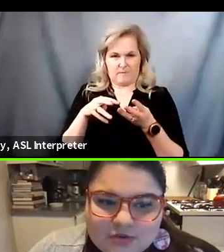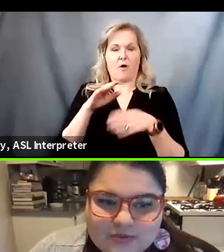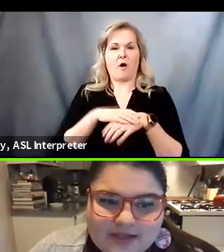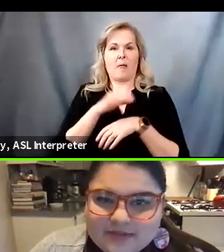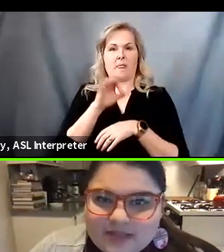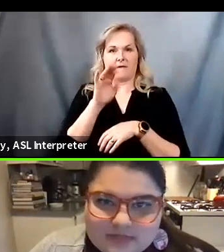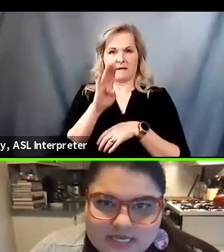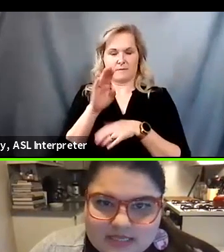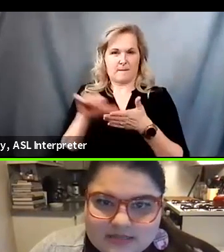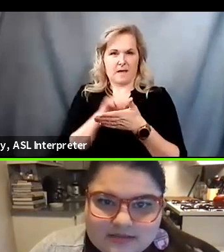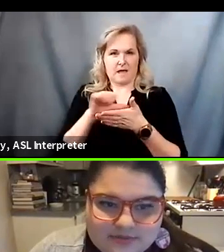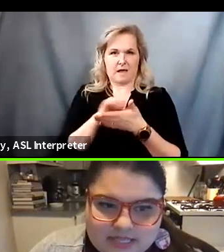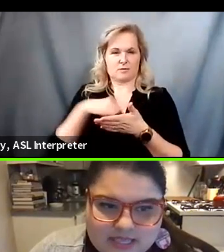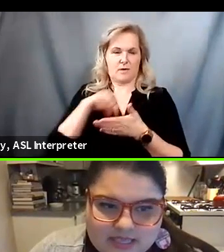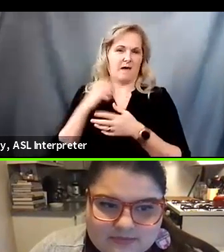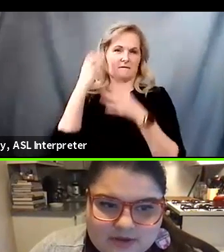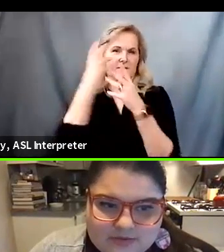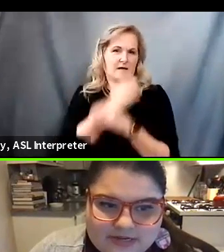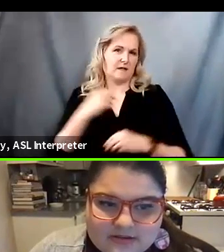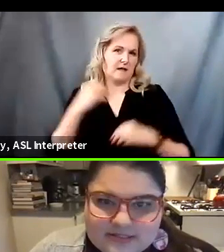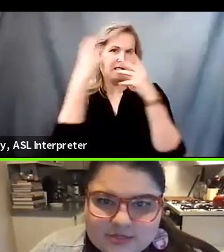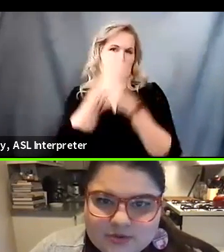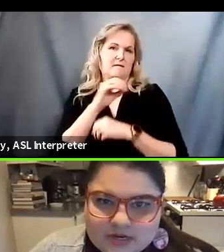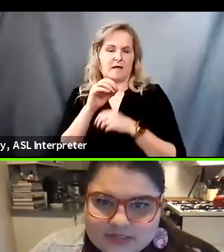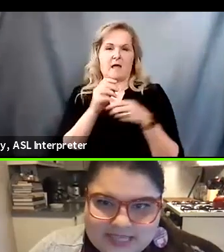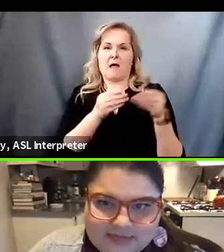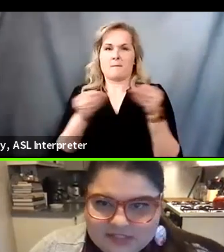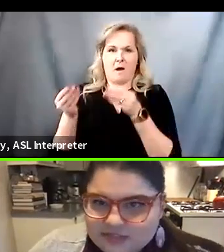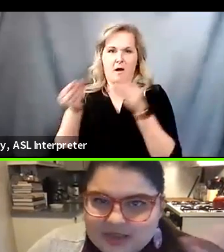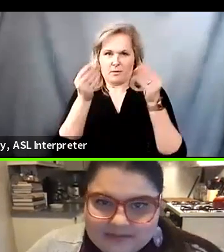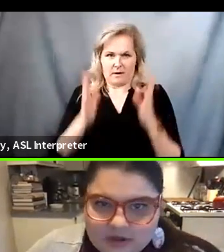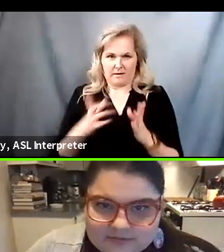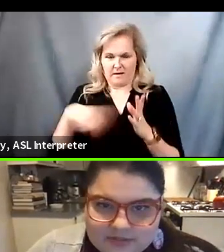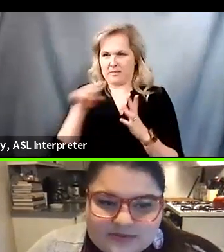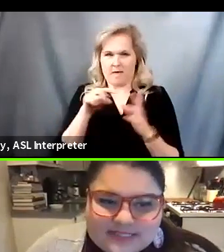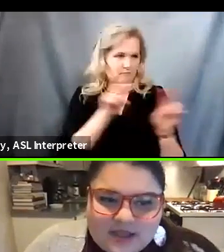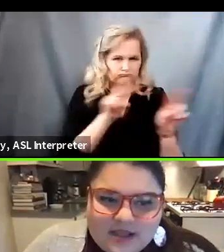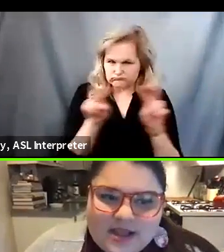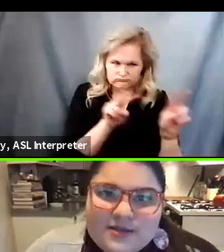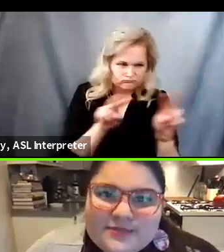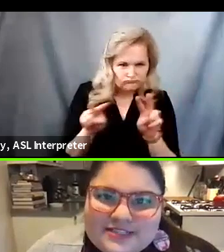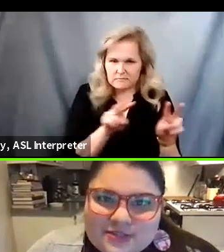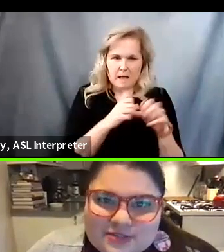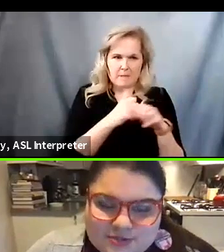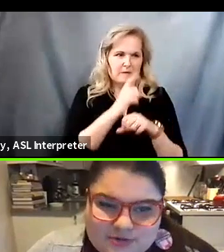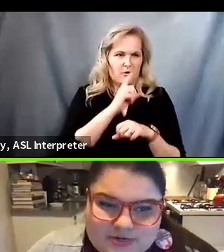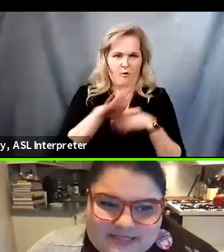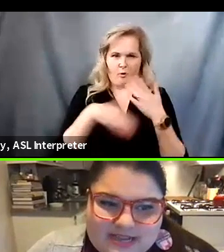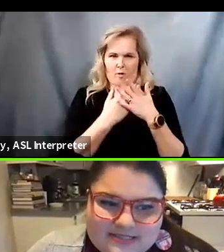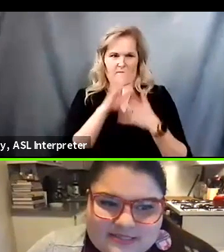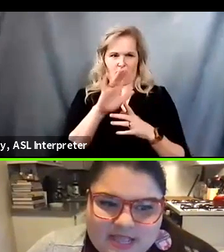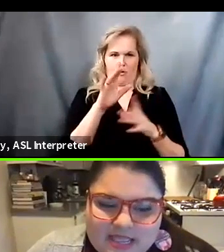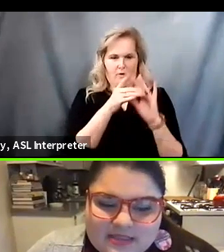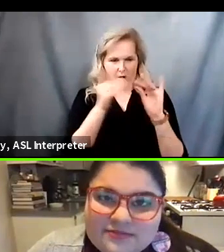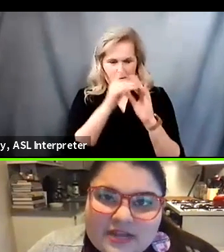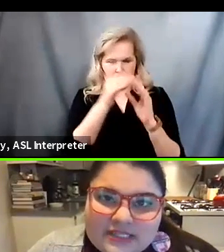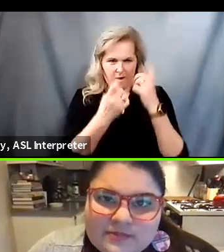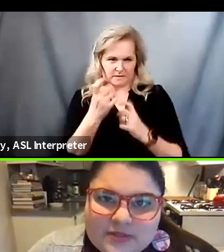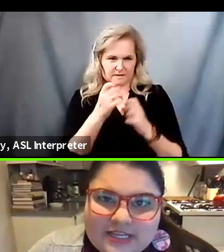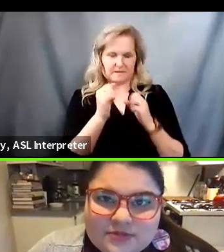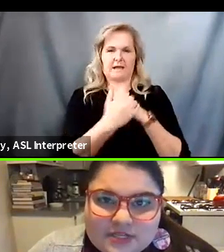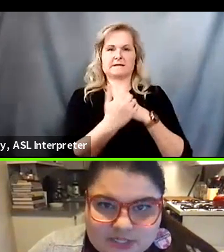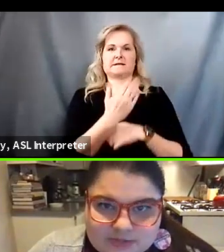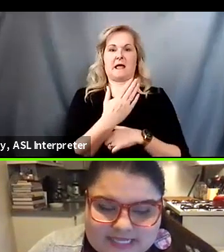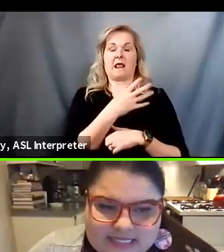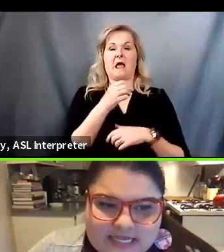page. We have lovely, lovely moderators who are keeping in track of all of those to send those towards us. And then finally,